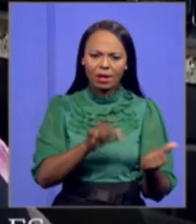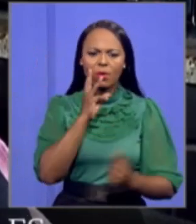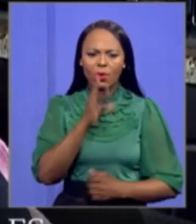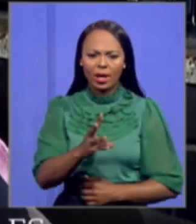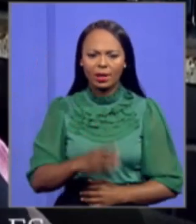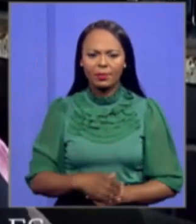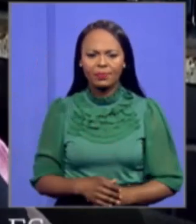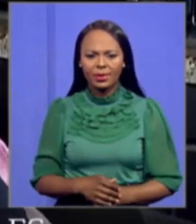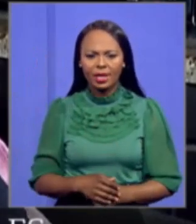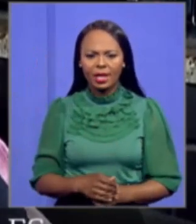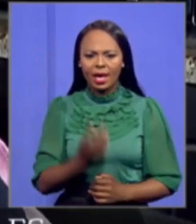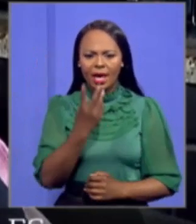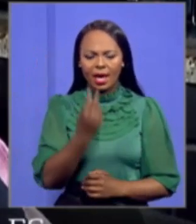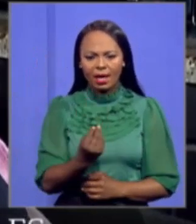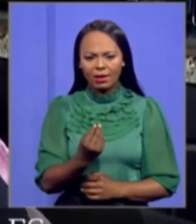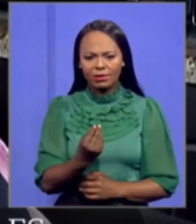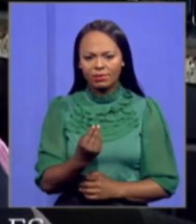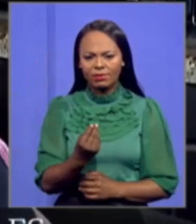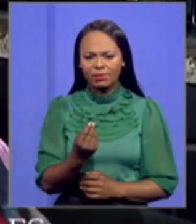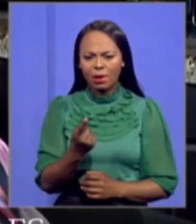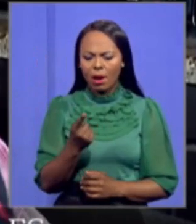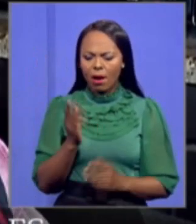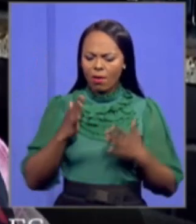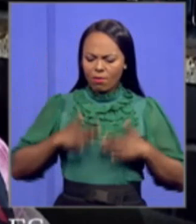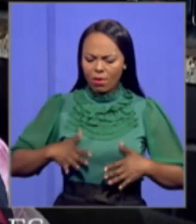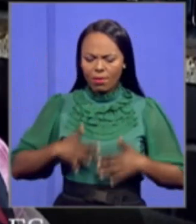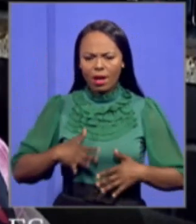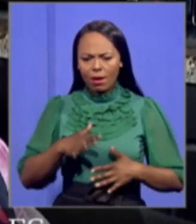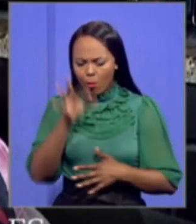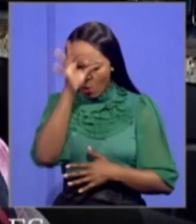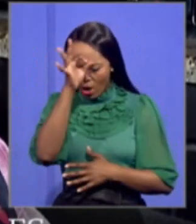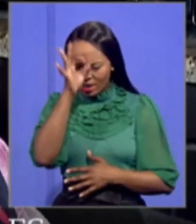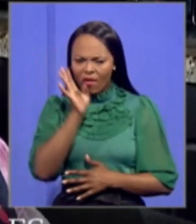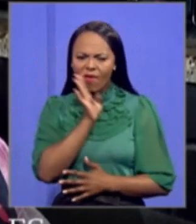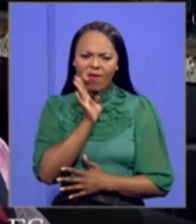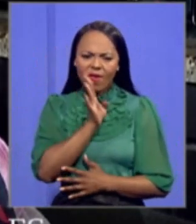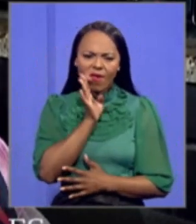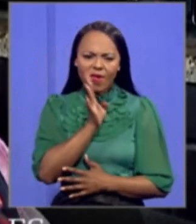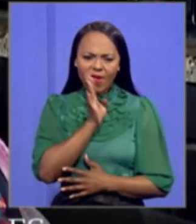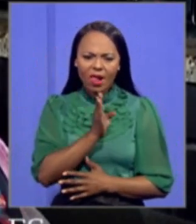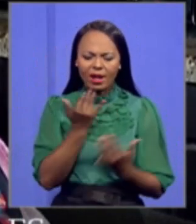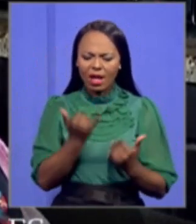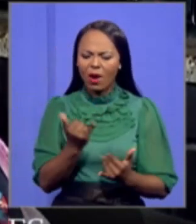tshwere ntho ya maponisa tse go bonke betse ke tsamaile le ngwana